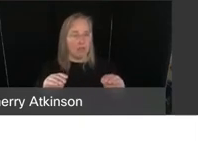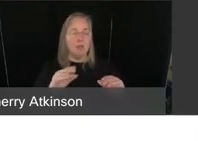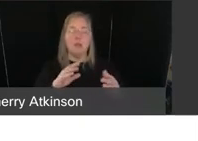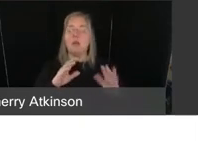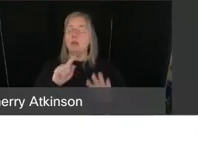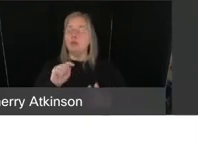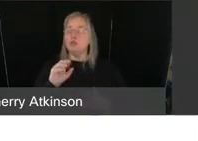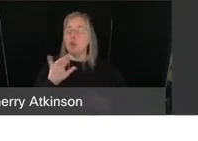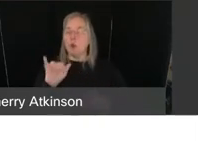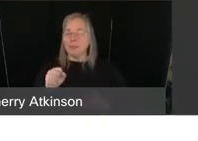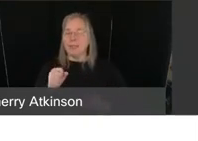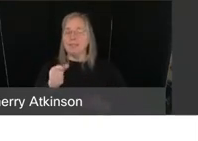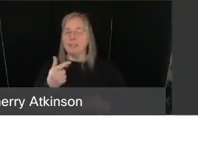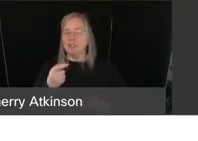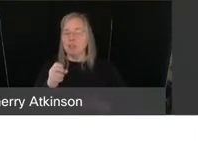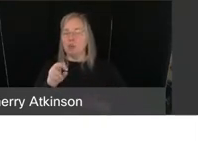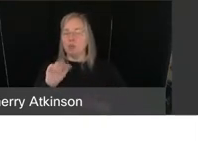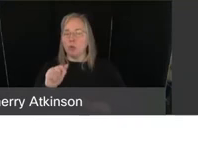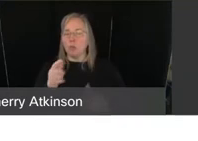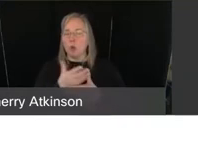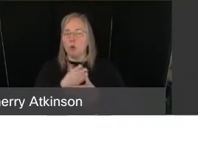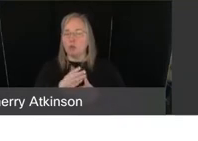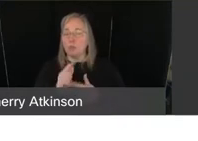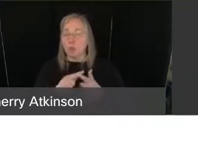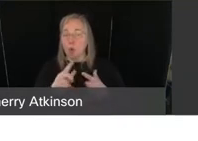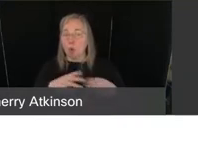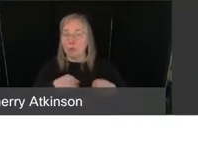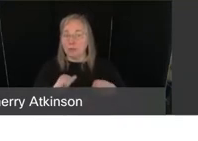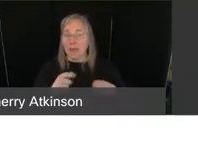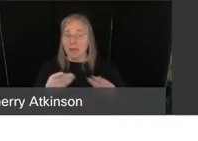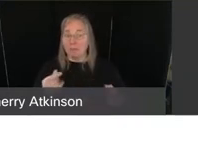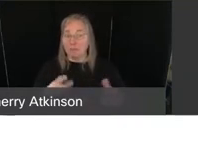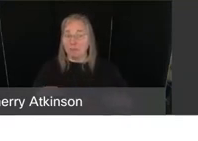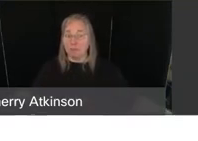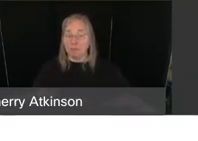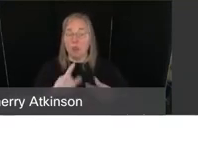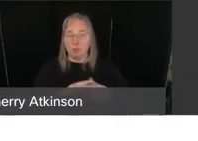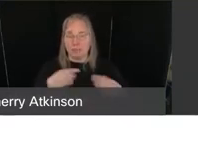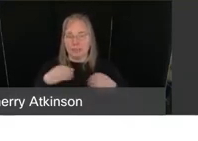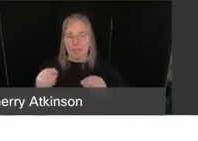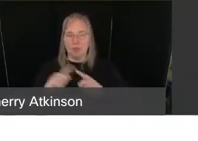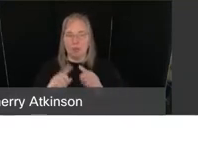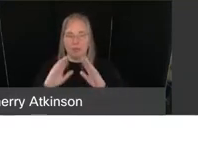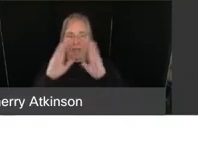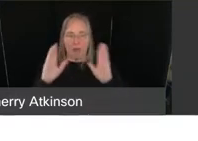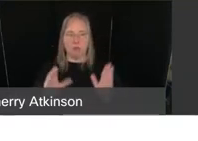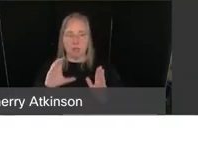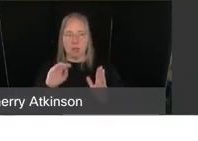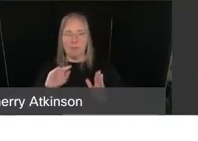who owns that parcel, going to sell that property to the Housing Commission in Howard County